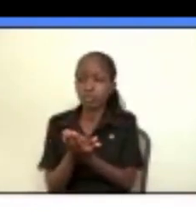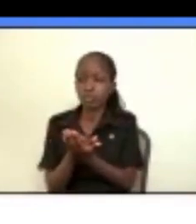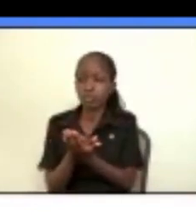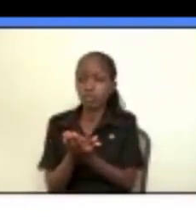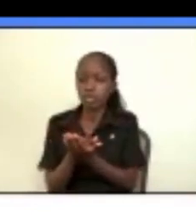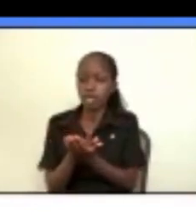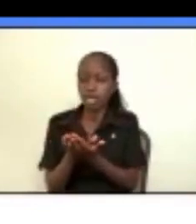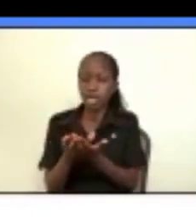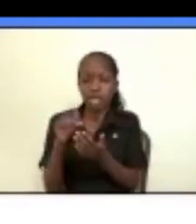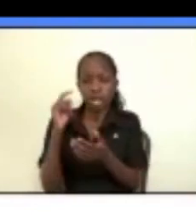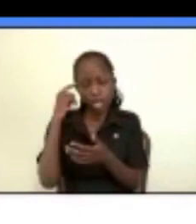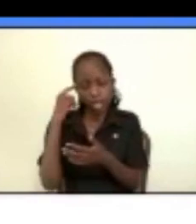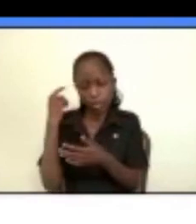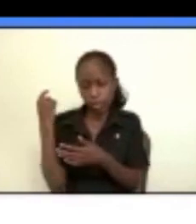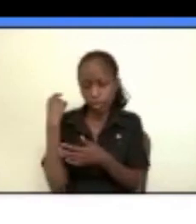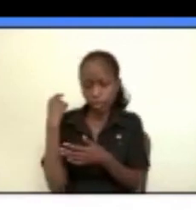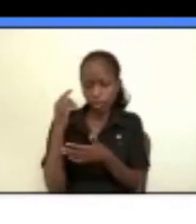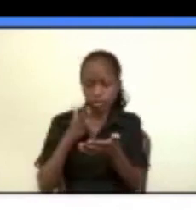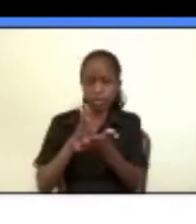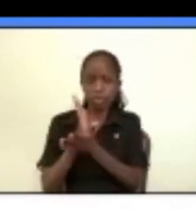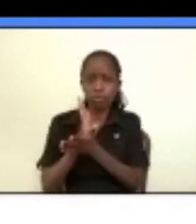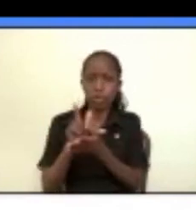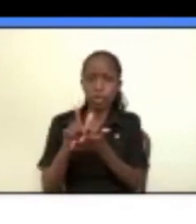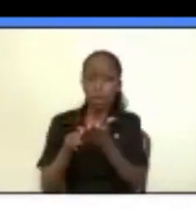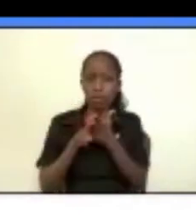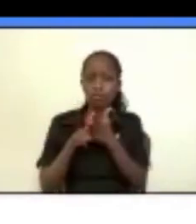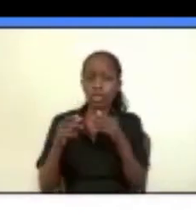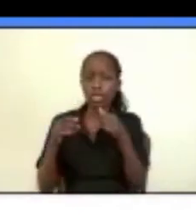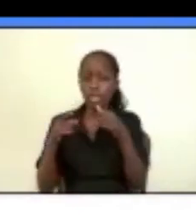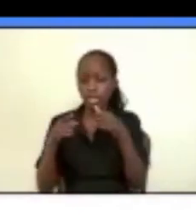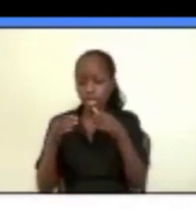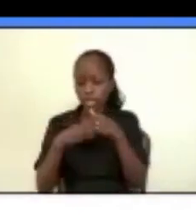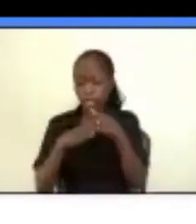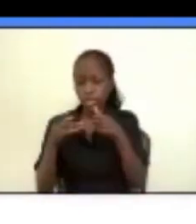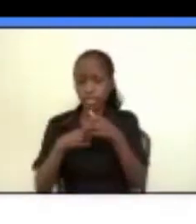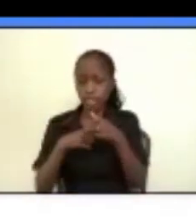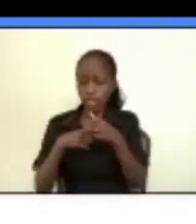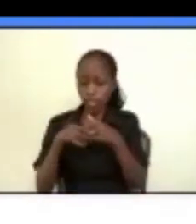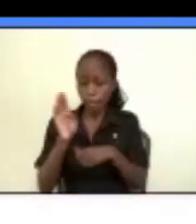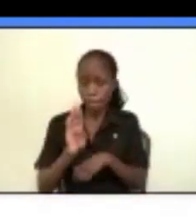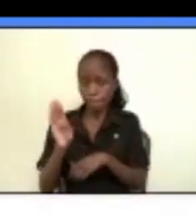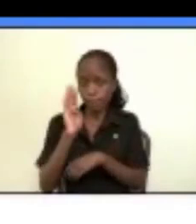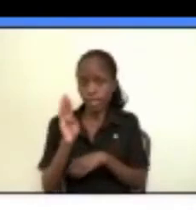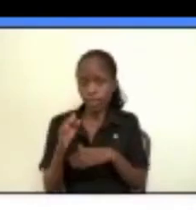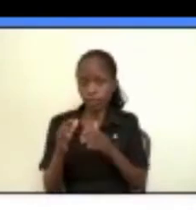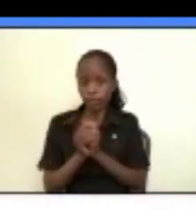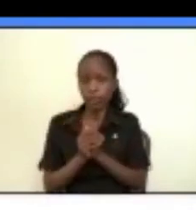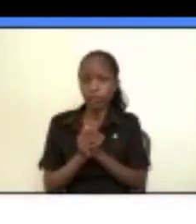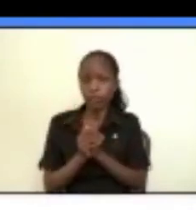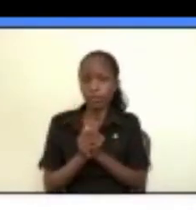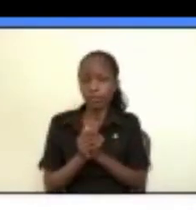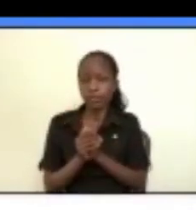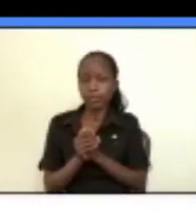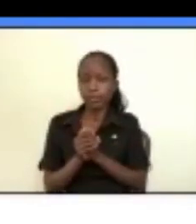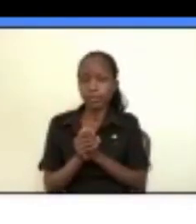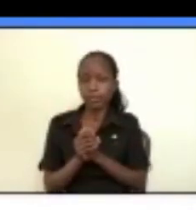86 billion was approved in Kenya the other day. What's in it for Africa? Not looking at it from that other perspective, as far as what they're planning